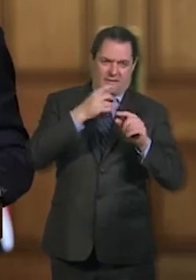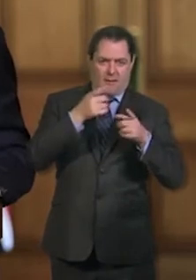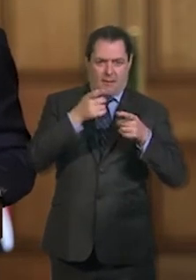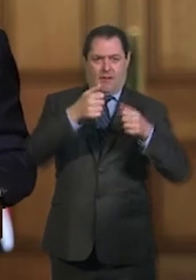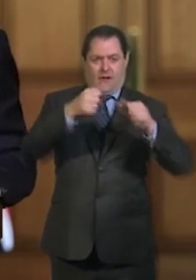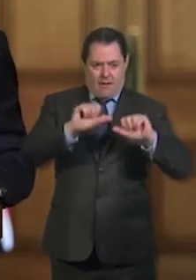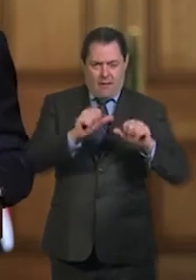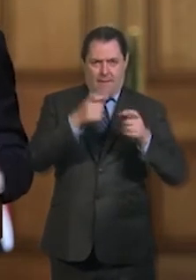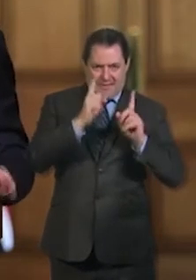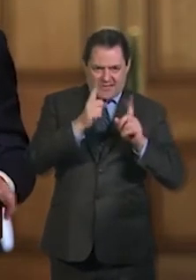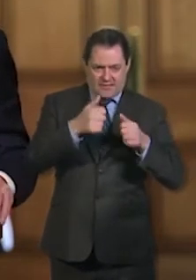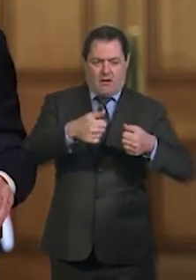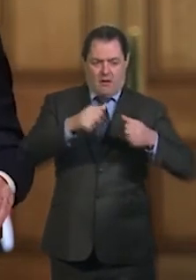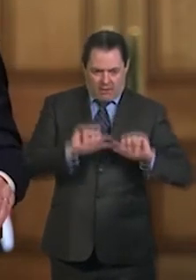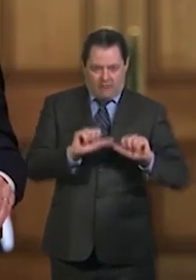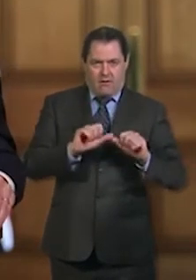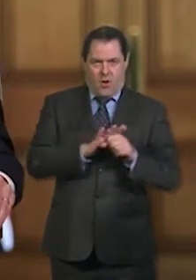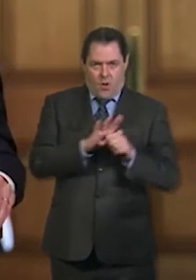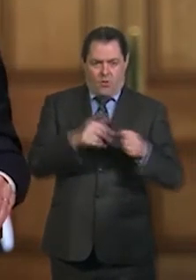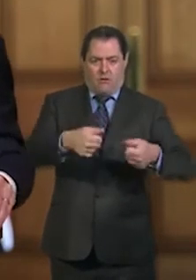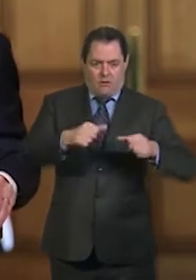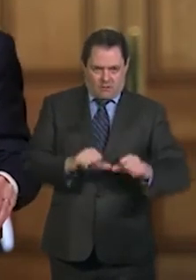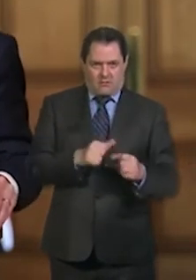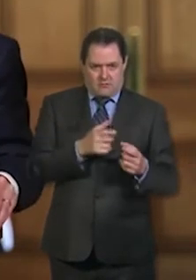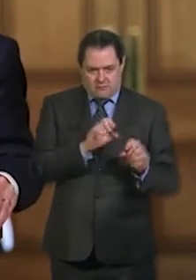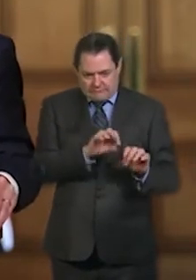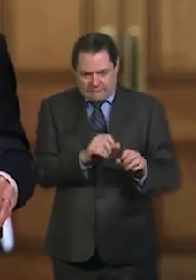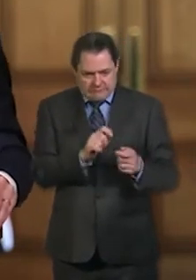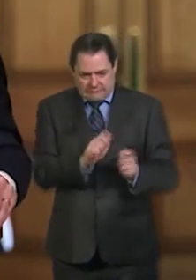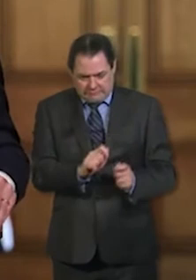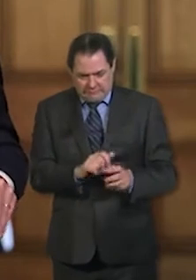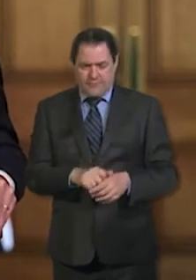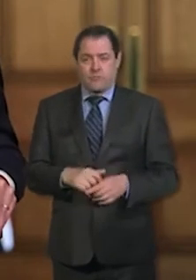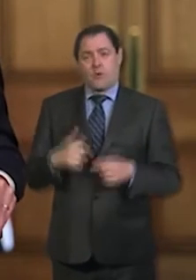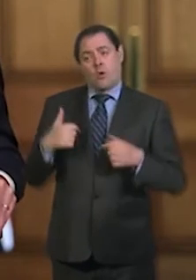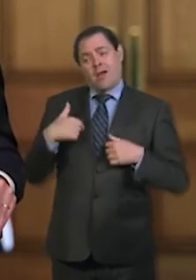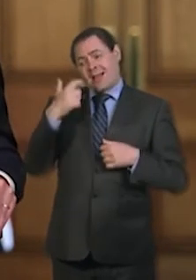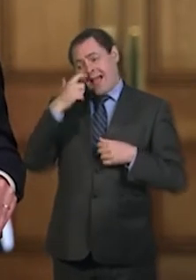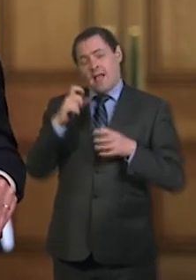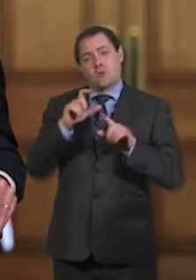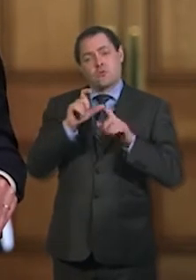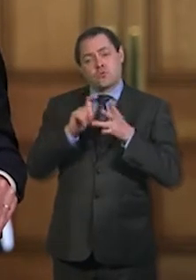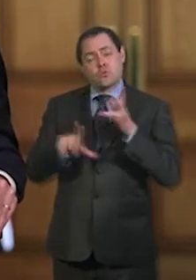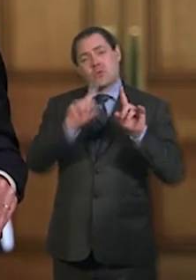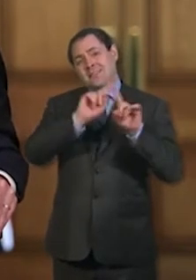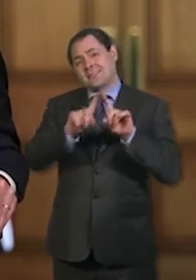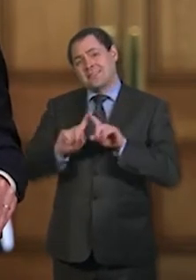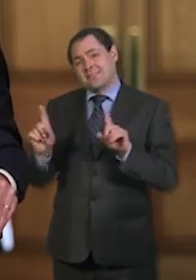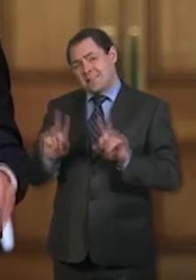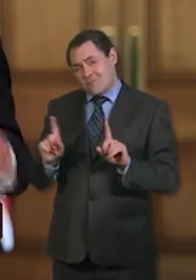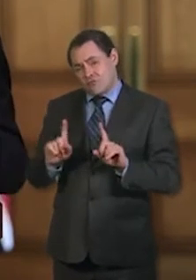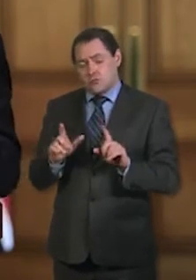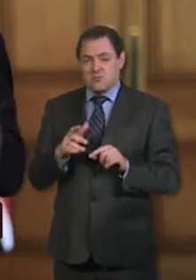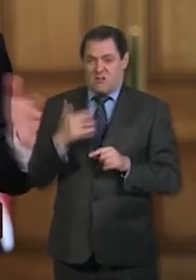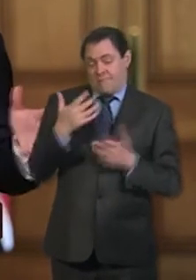the toolkit that's available, i.e. the things that we could do, which includes, for instance, changes to the hospitals that I mentioned,